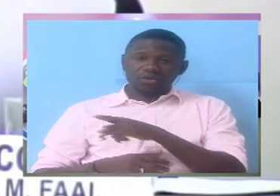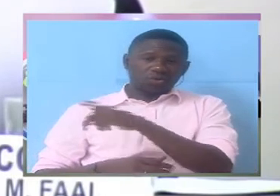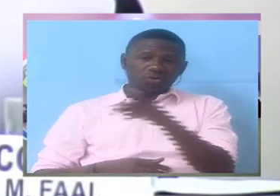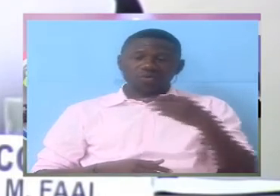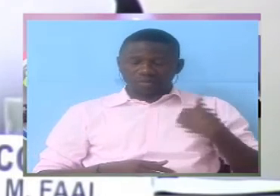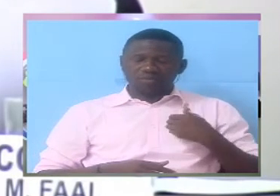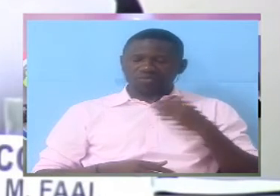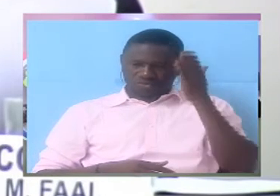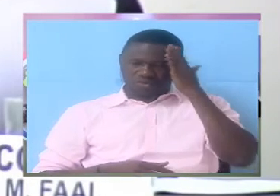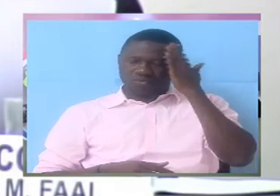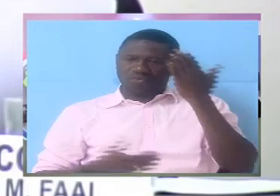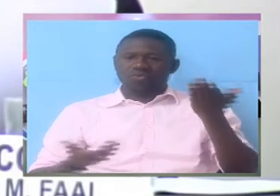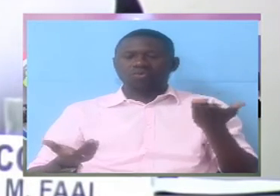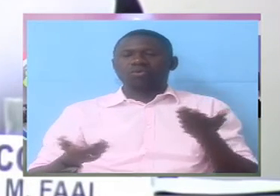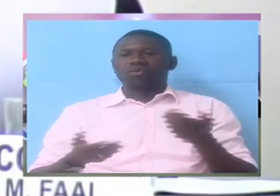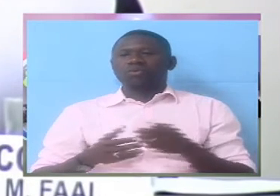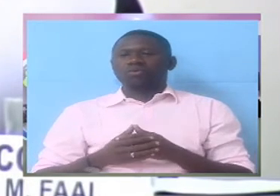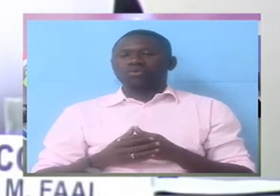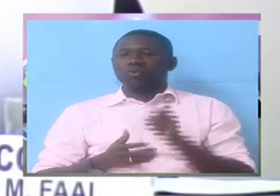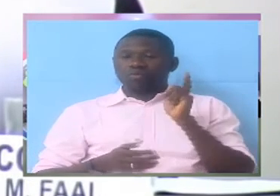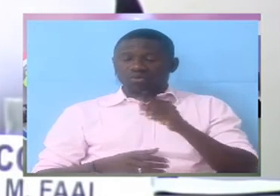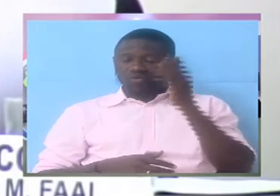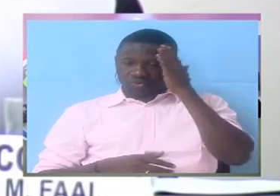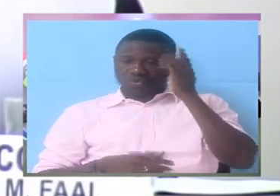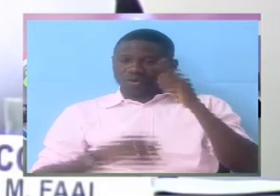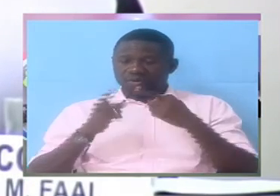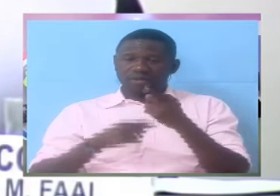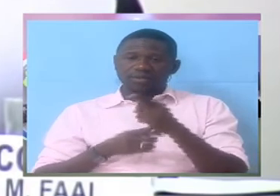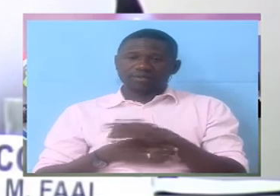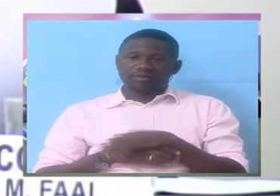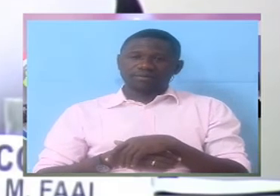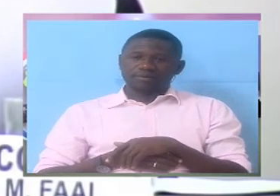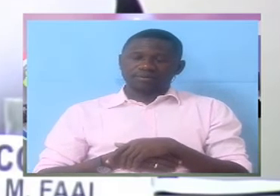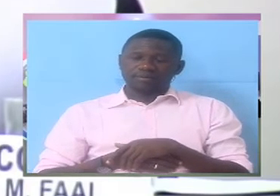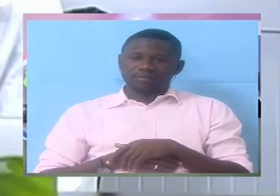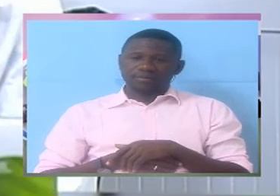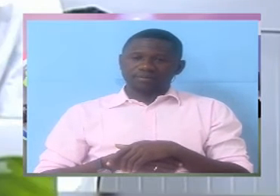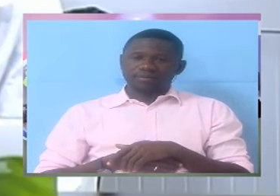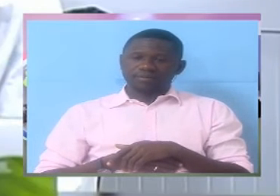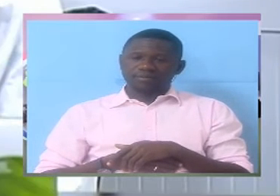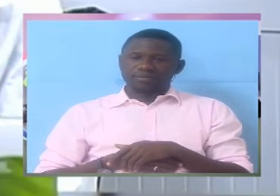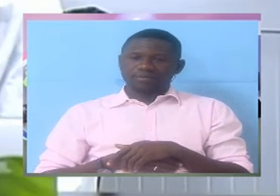would have known. Atol aldol membe jalbo kala mudalal.